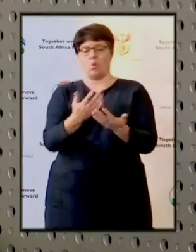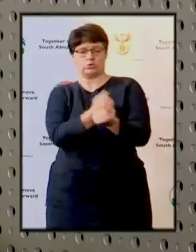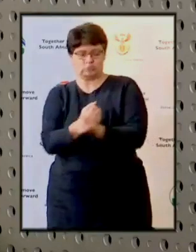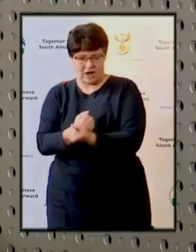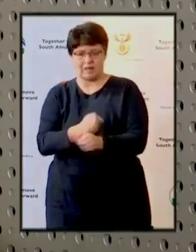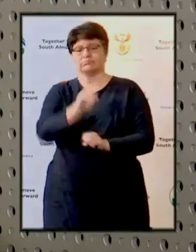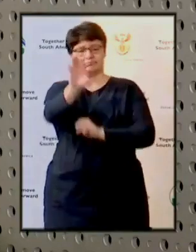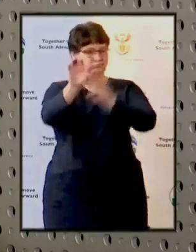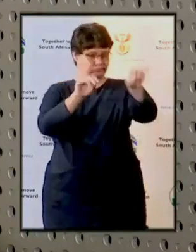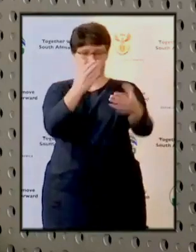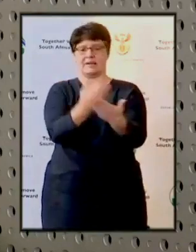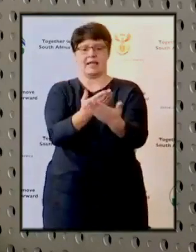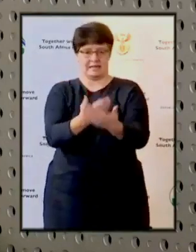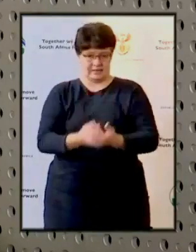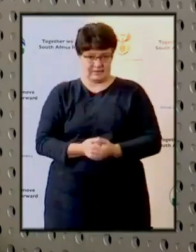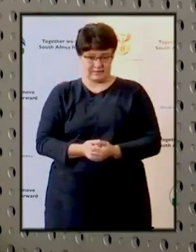including